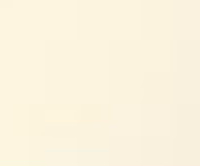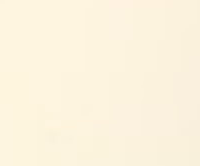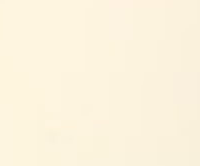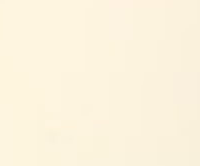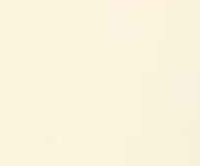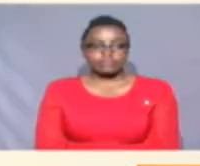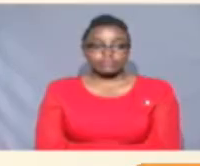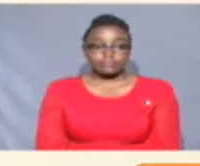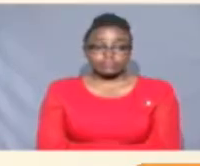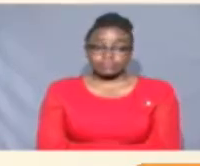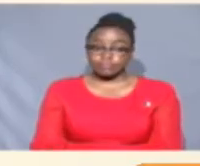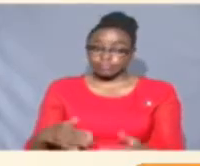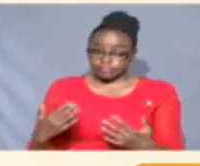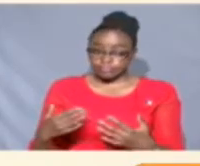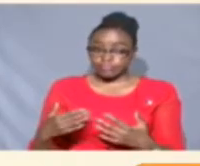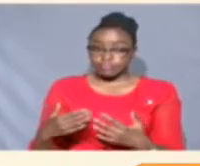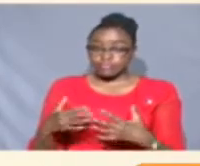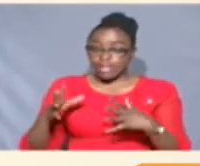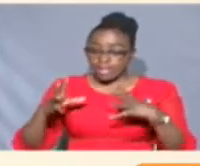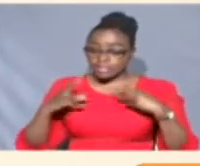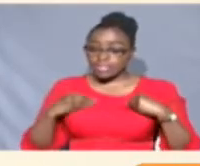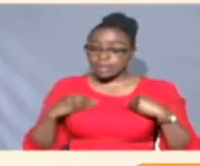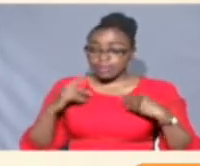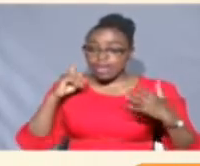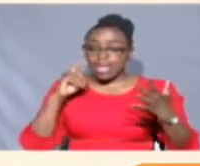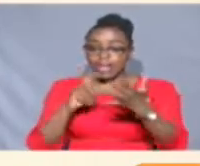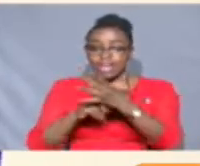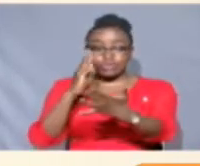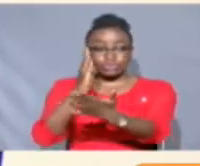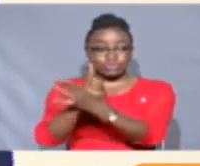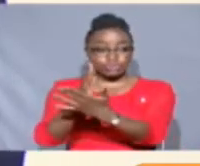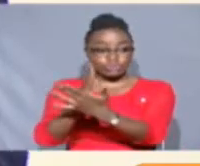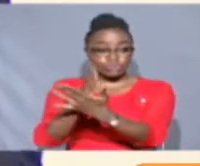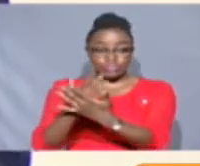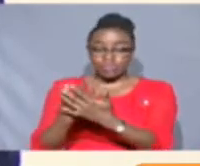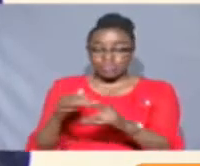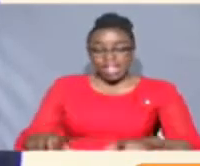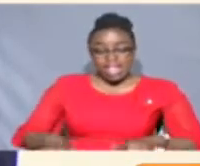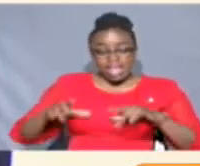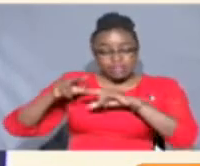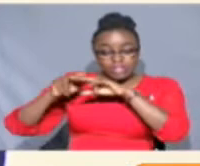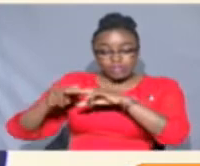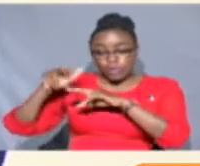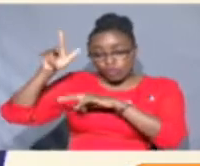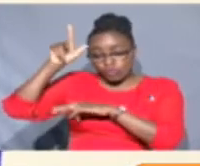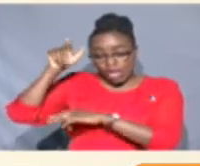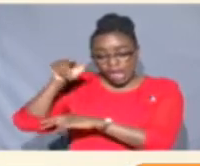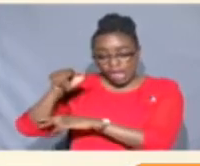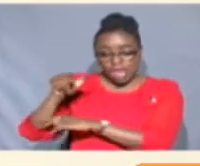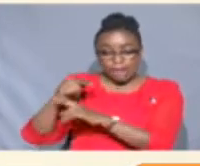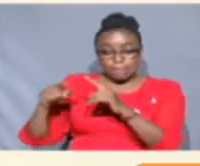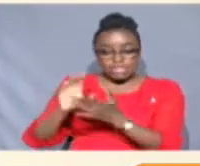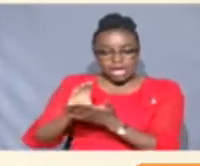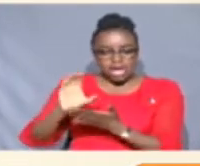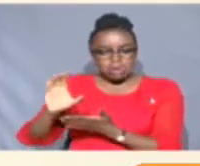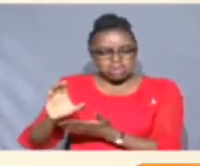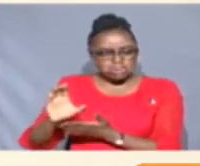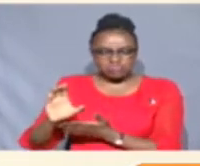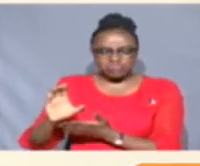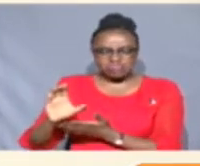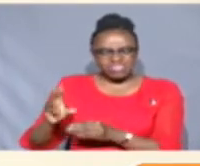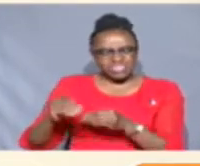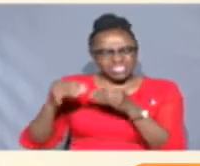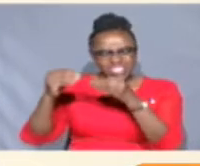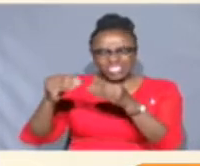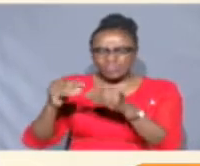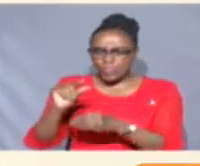And despite actually accepting and acknowledging the fact that their livelihood is dependent on livestock, but when it comes to allocation, they give